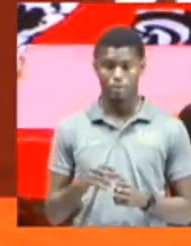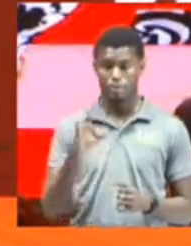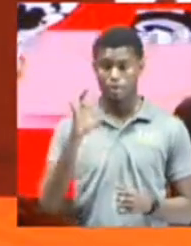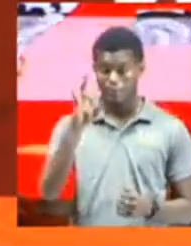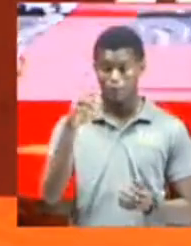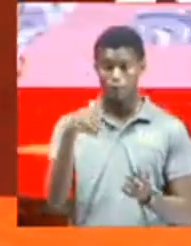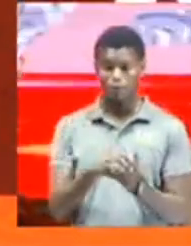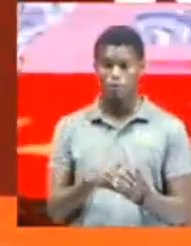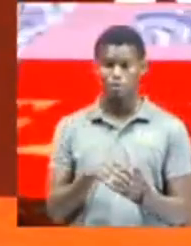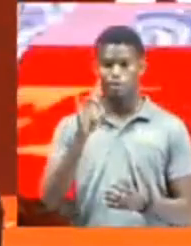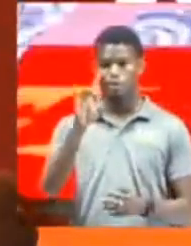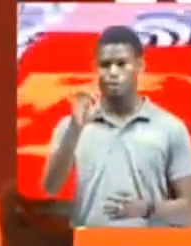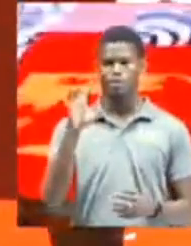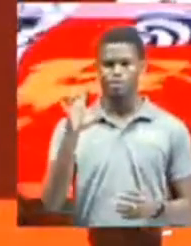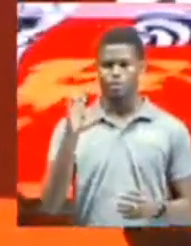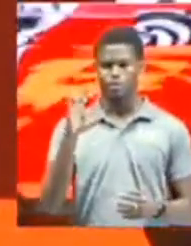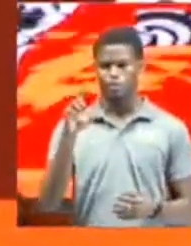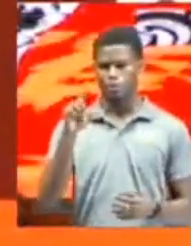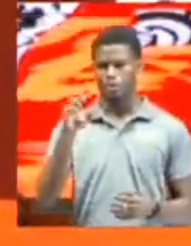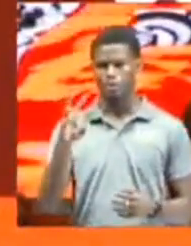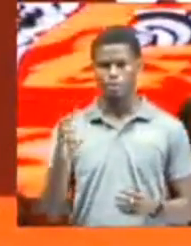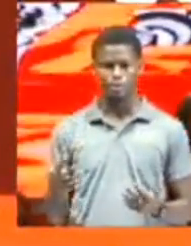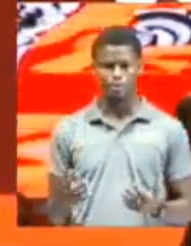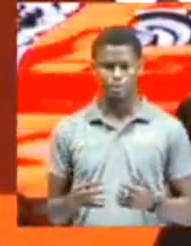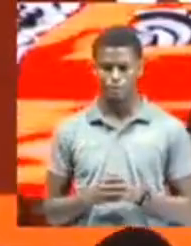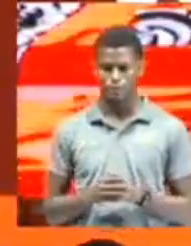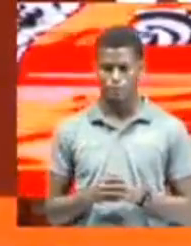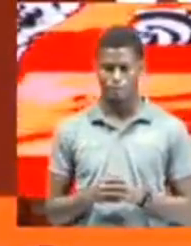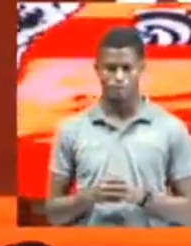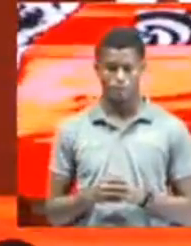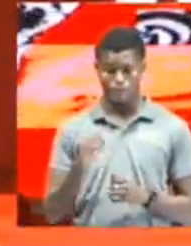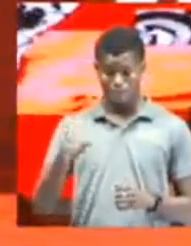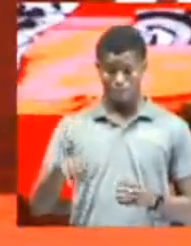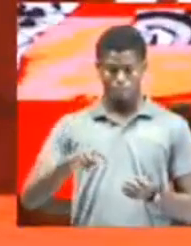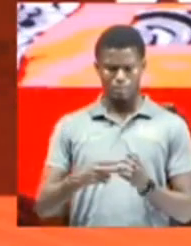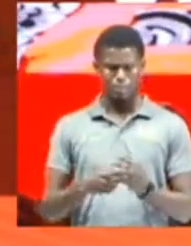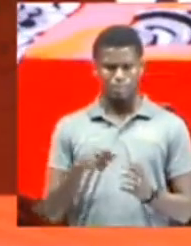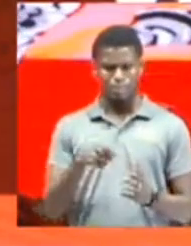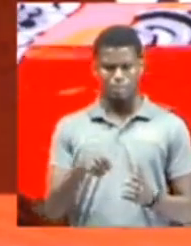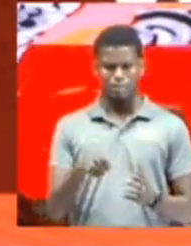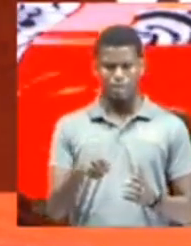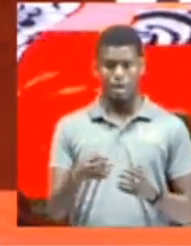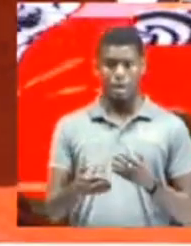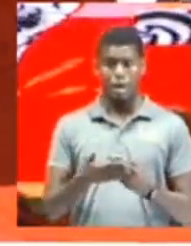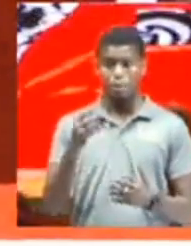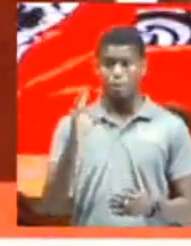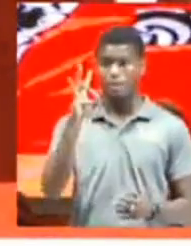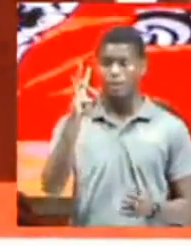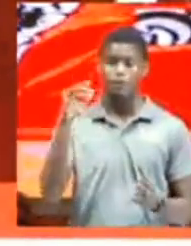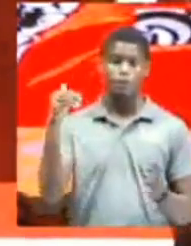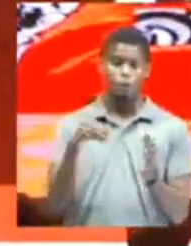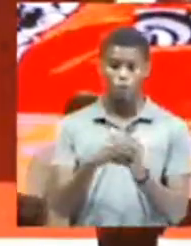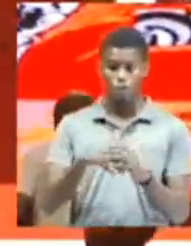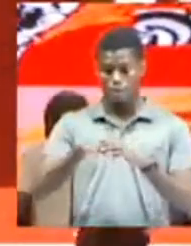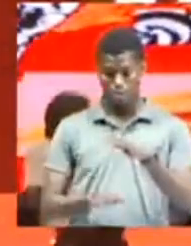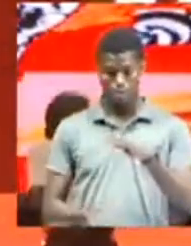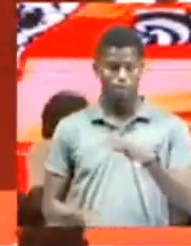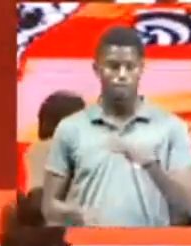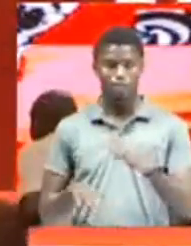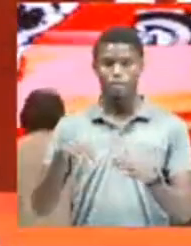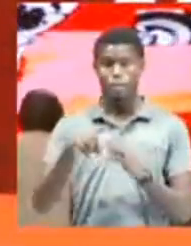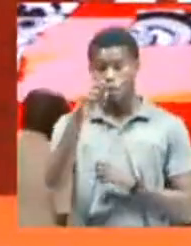7,826. That means that is almost 7,000 less in 1 year. If we